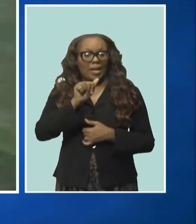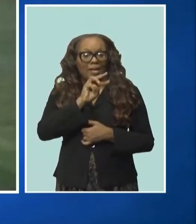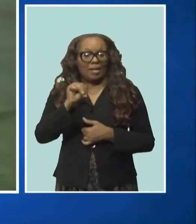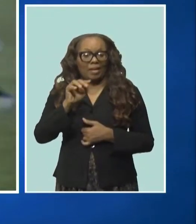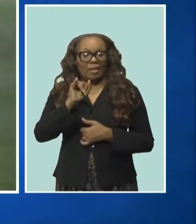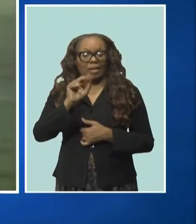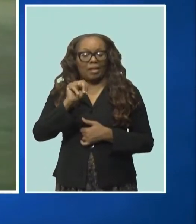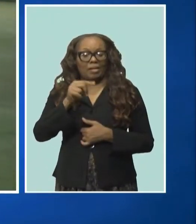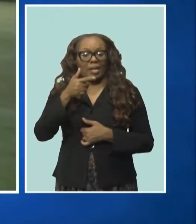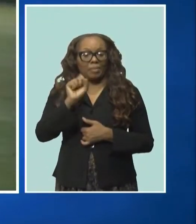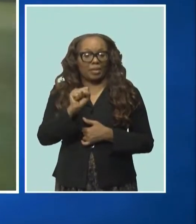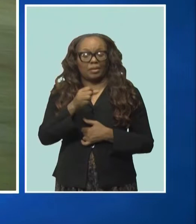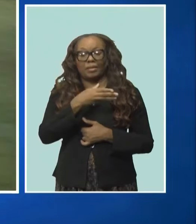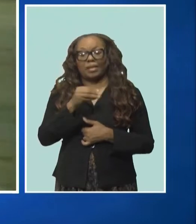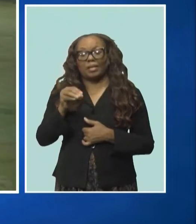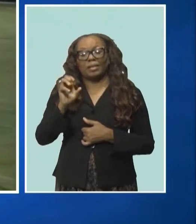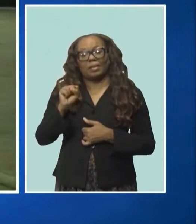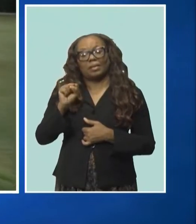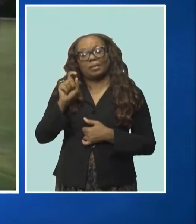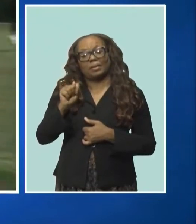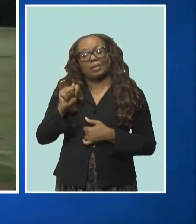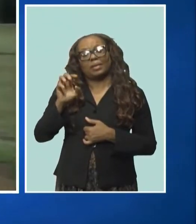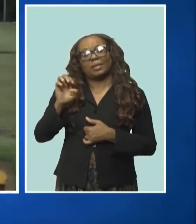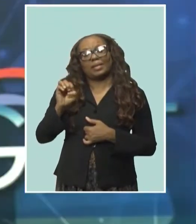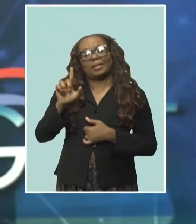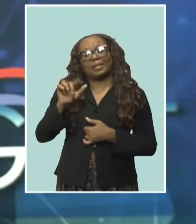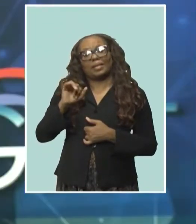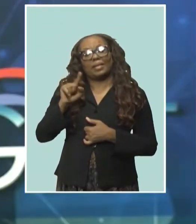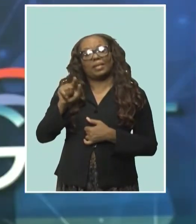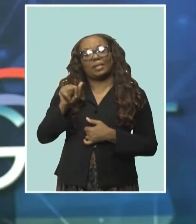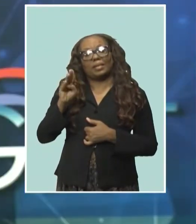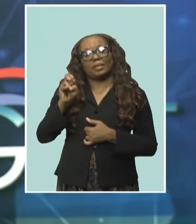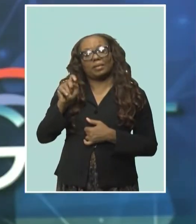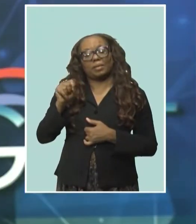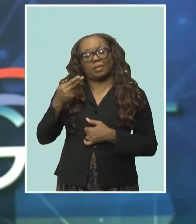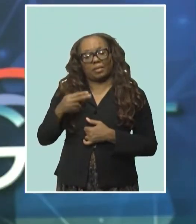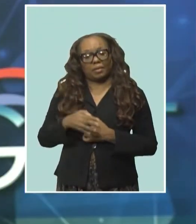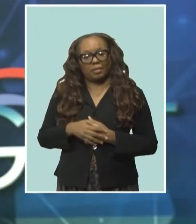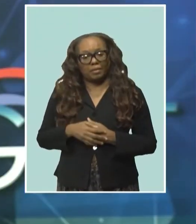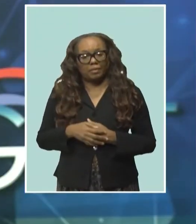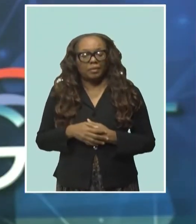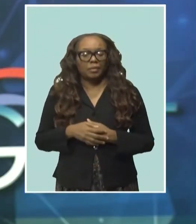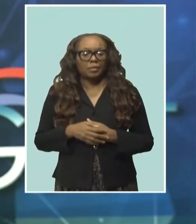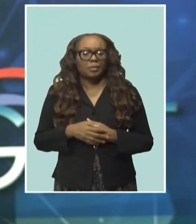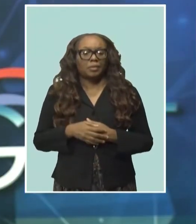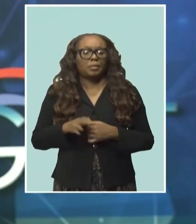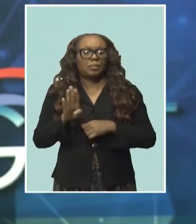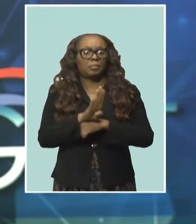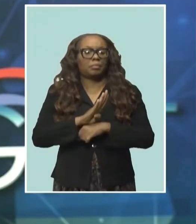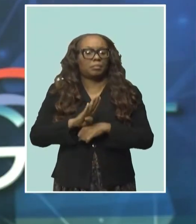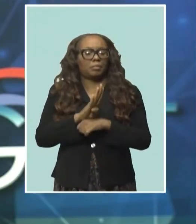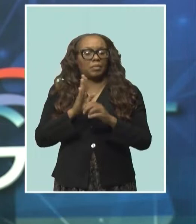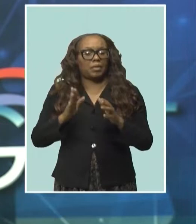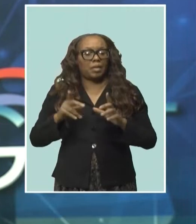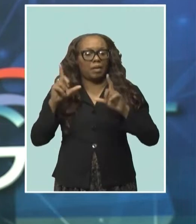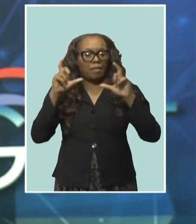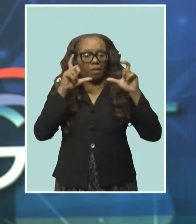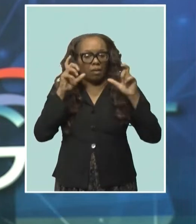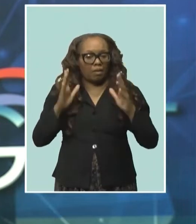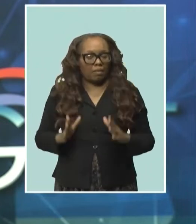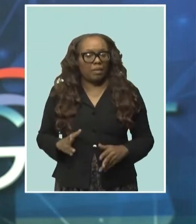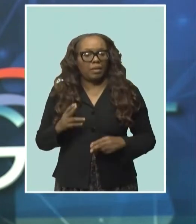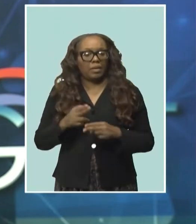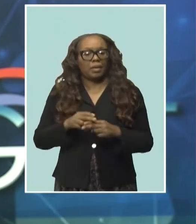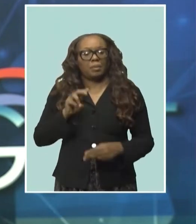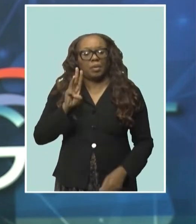Elizabeth. Andrew Lowe, CBC News. Renowned Barbadian photographer William Alen has passed. He